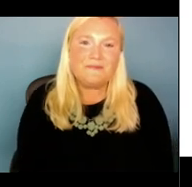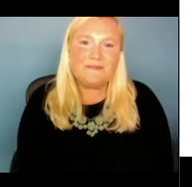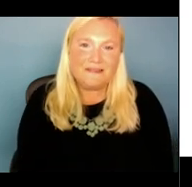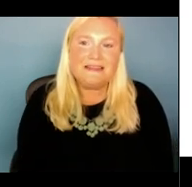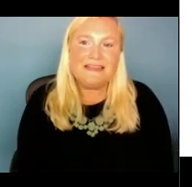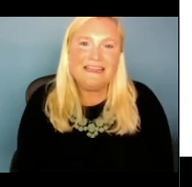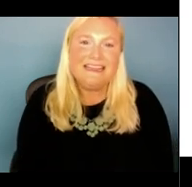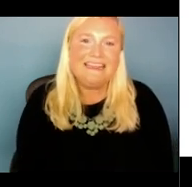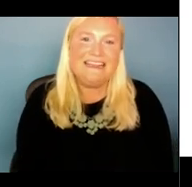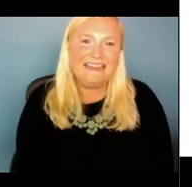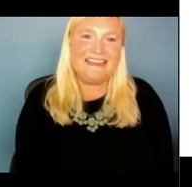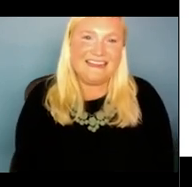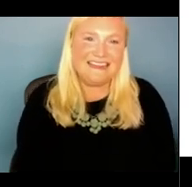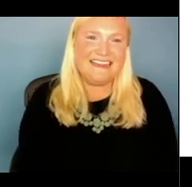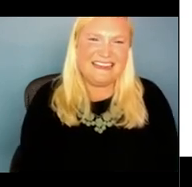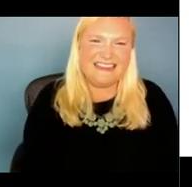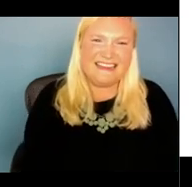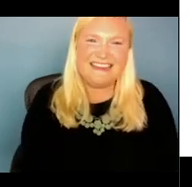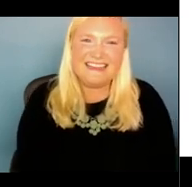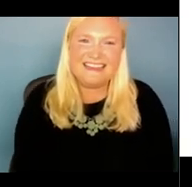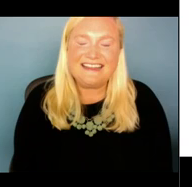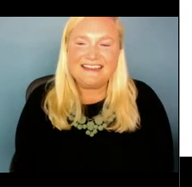because they're out doing fun things, you know.